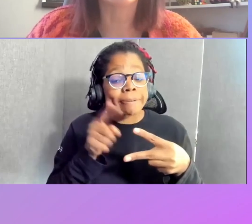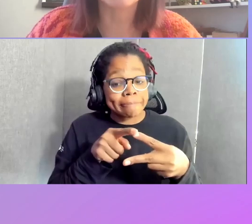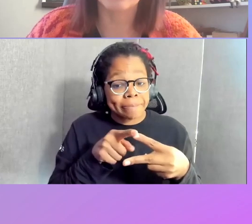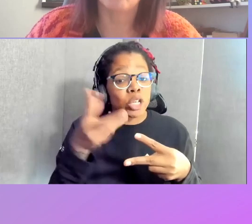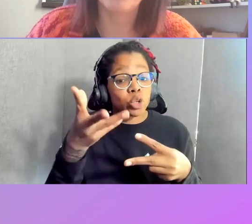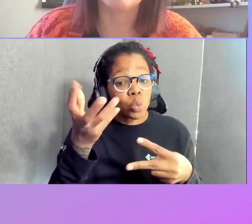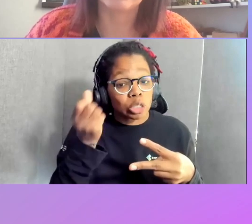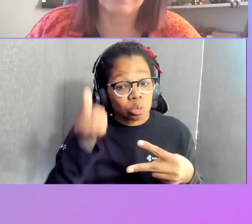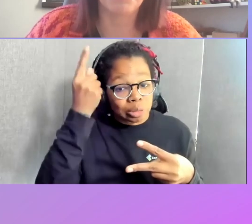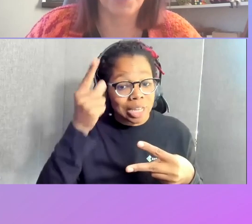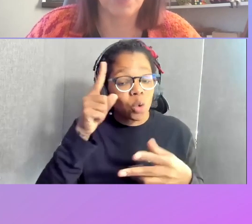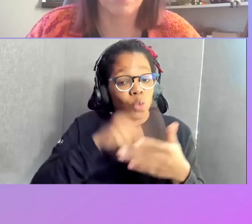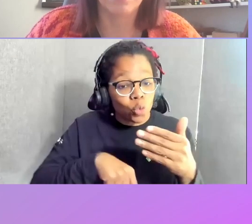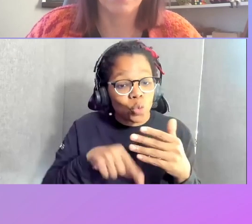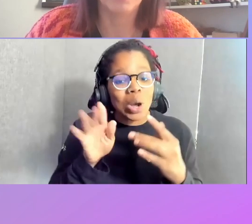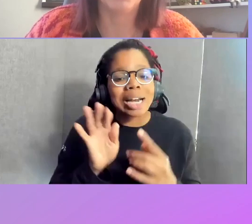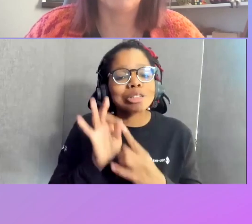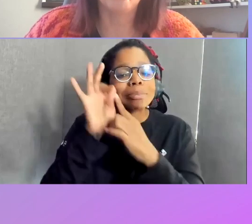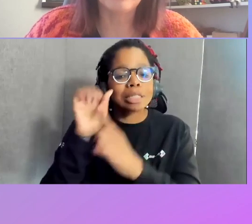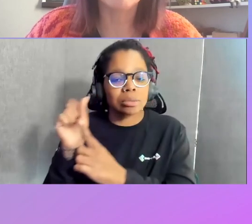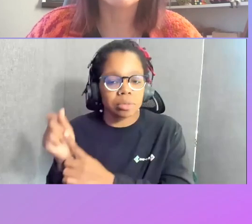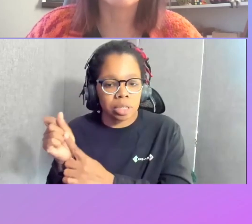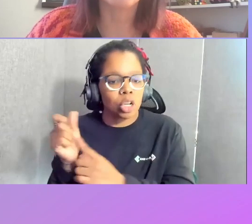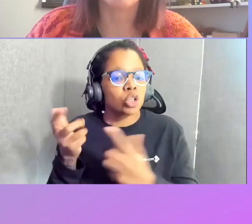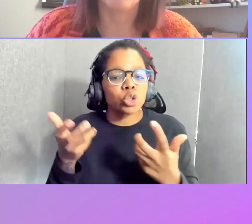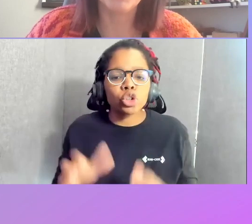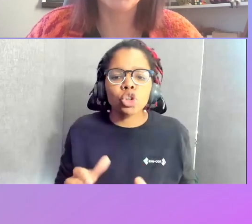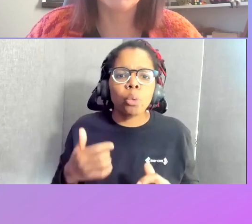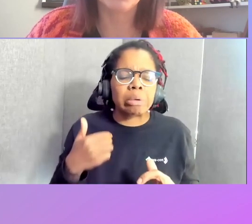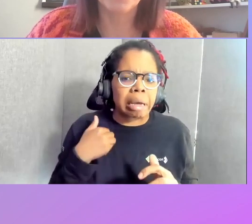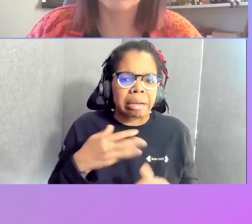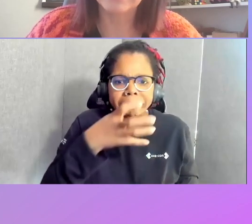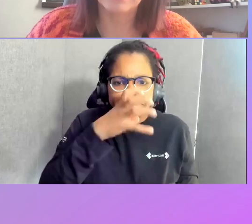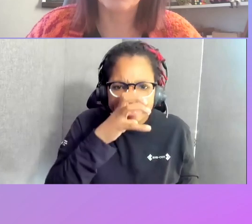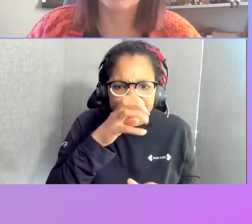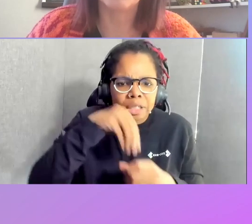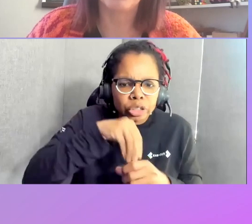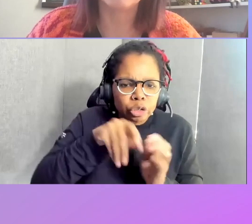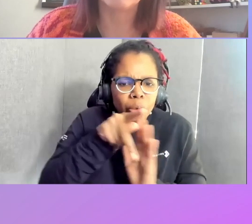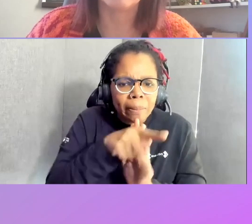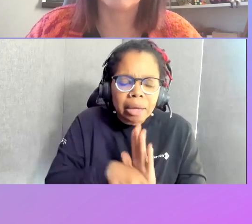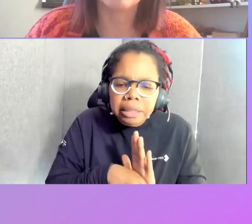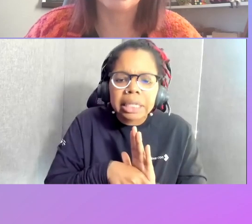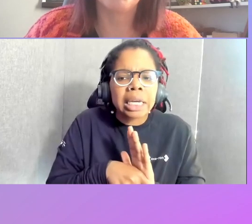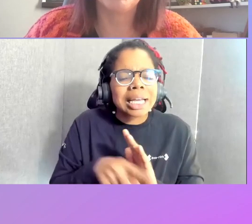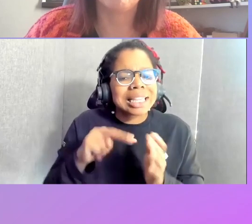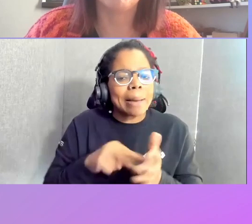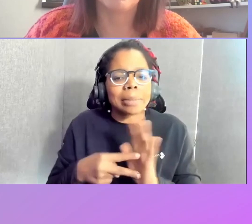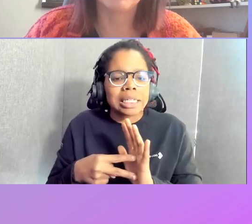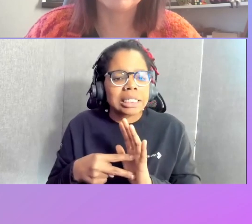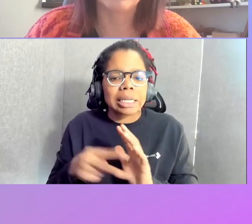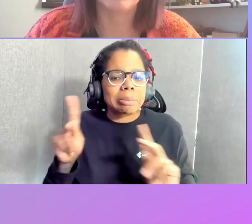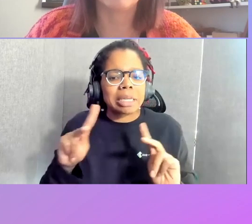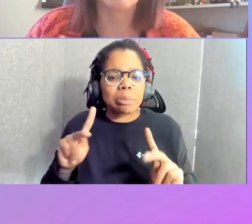to understand what those exceptions are. You don't want to have such a rigid internal accessibility policy that people